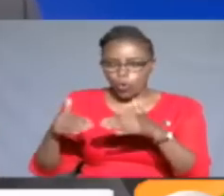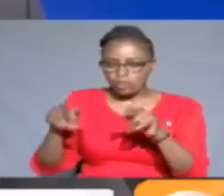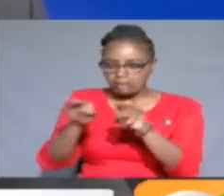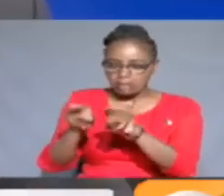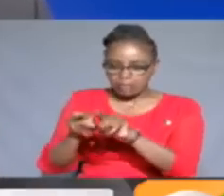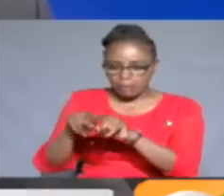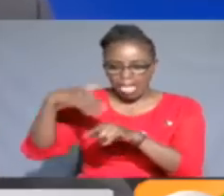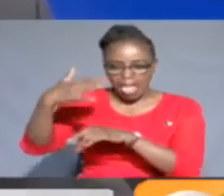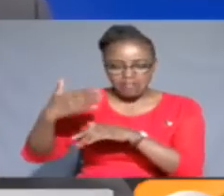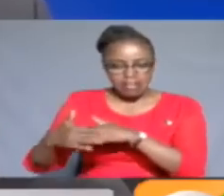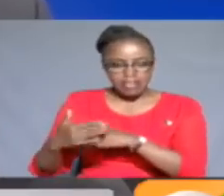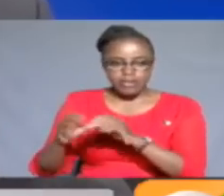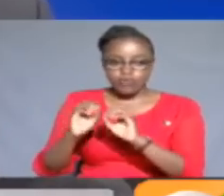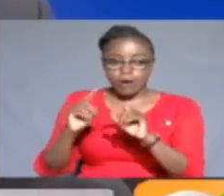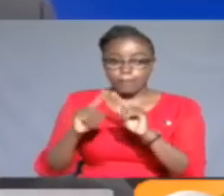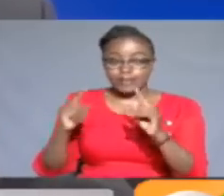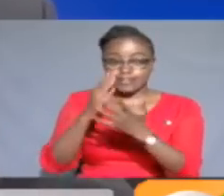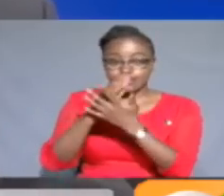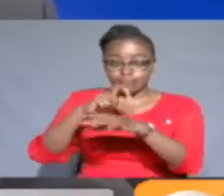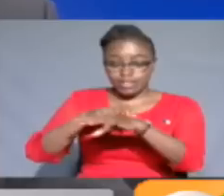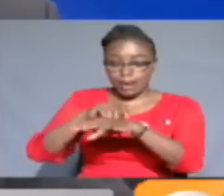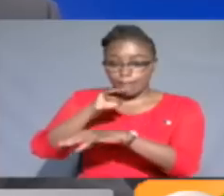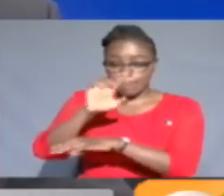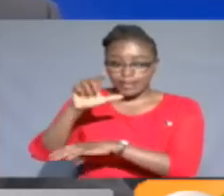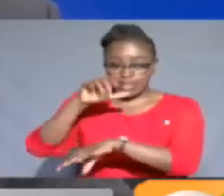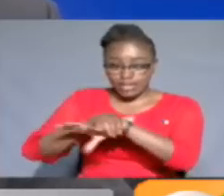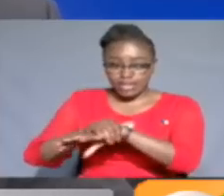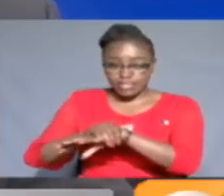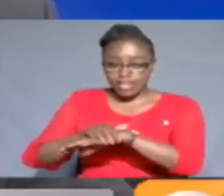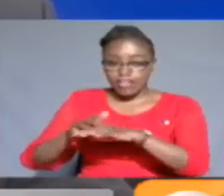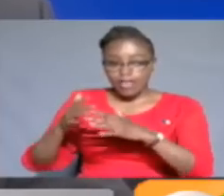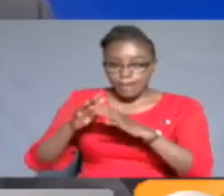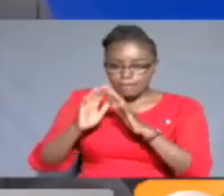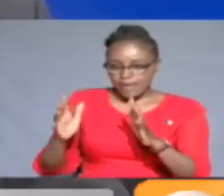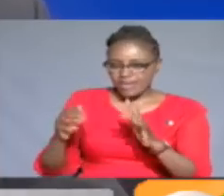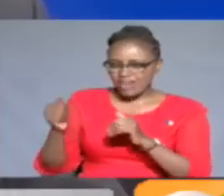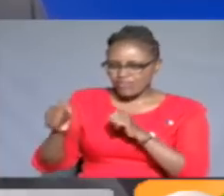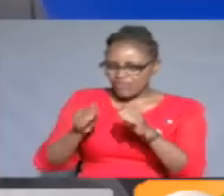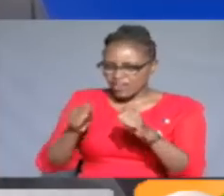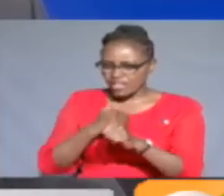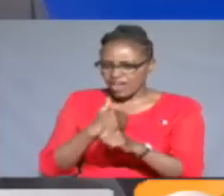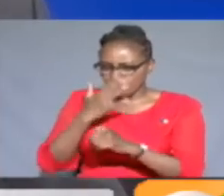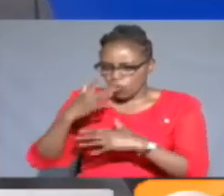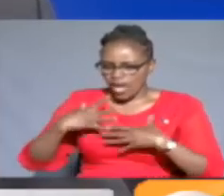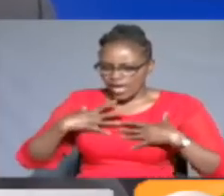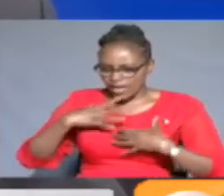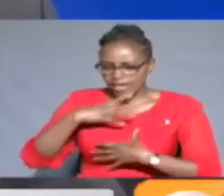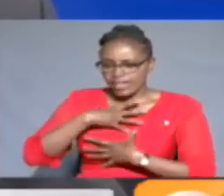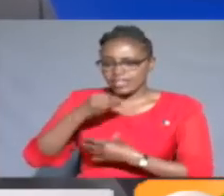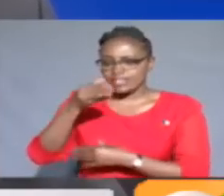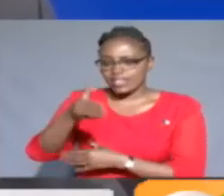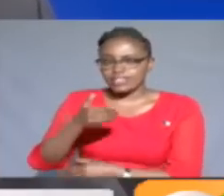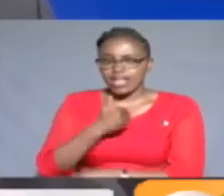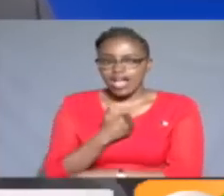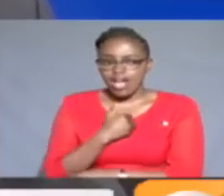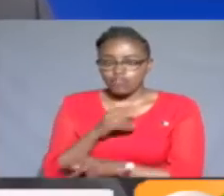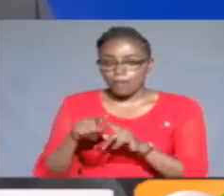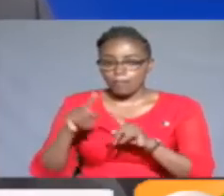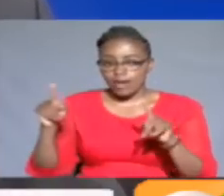that. But sometimes you actually get a bill where there's a big fight because there are interests.